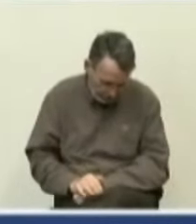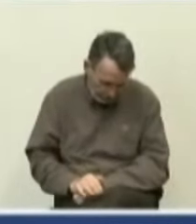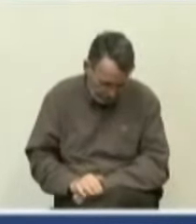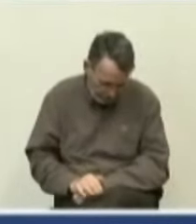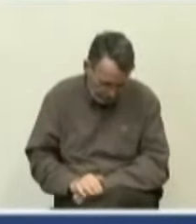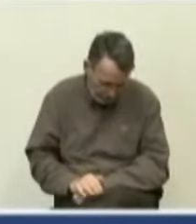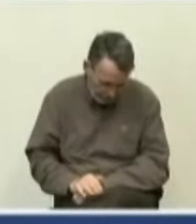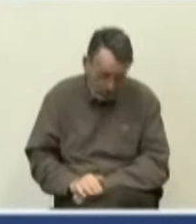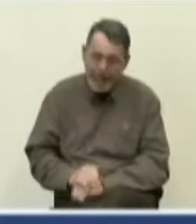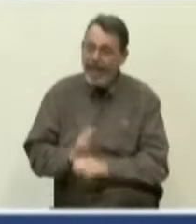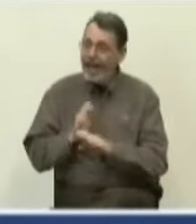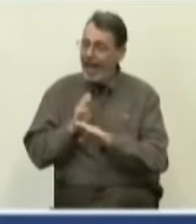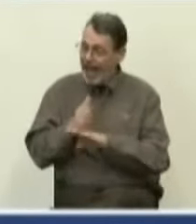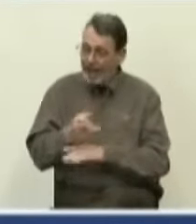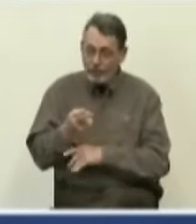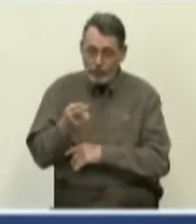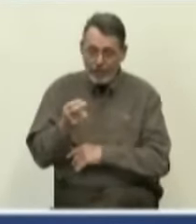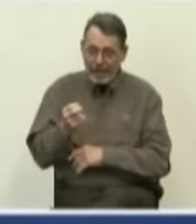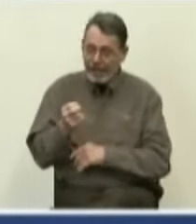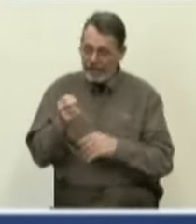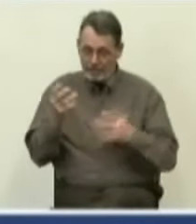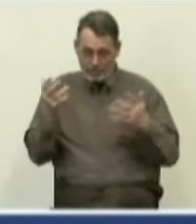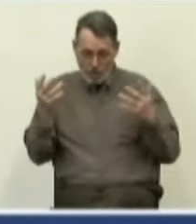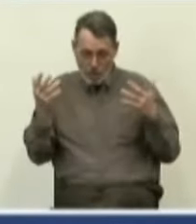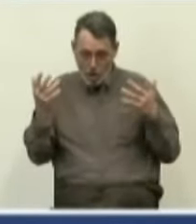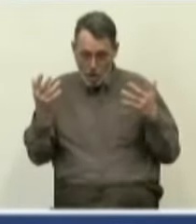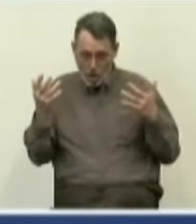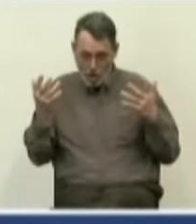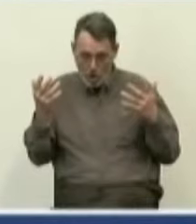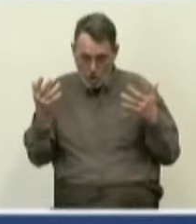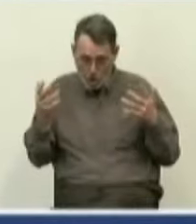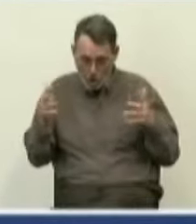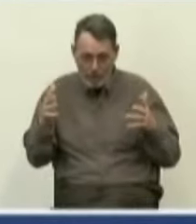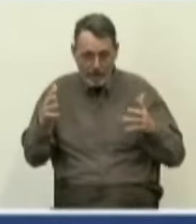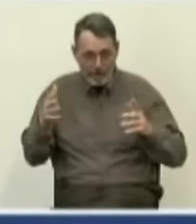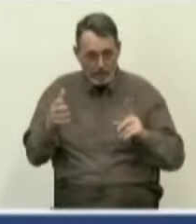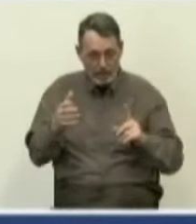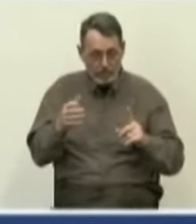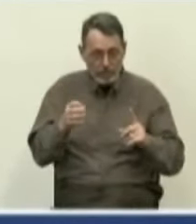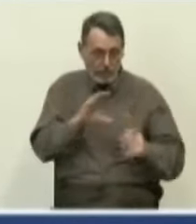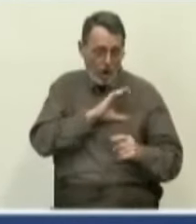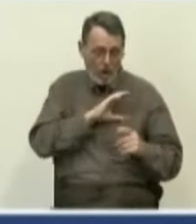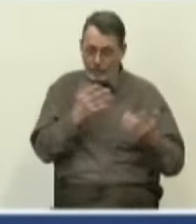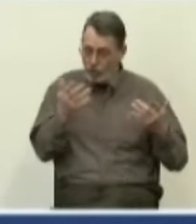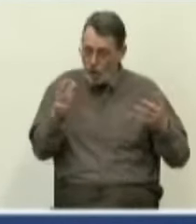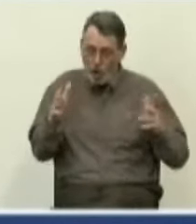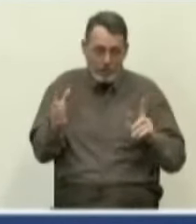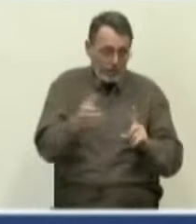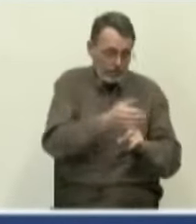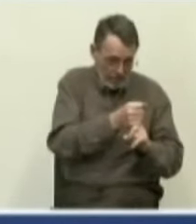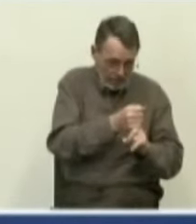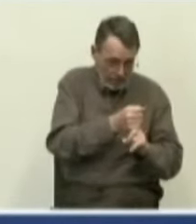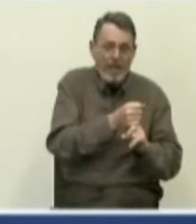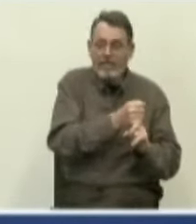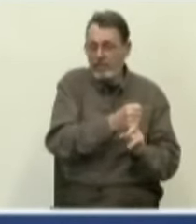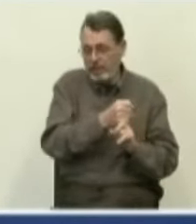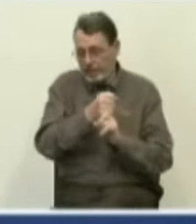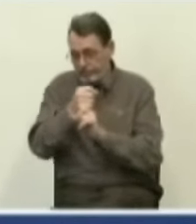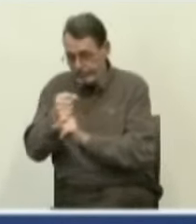After he was already obtained and detained by the officer. He also was took into